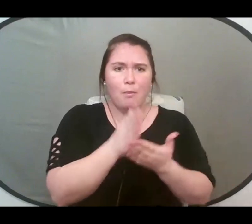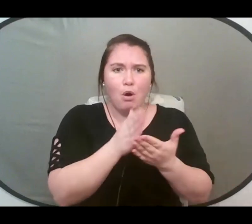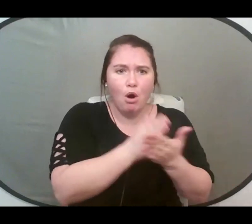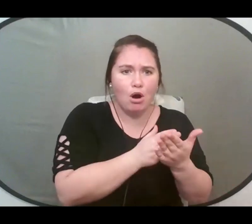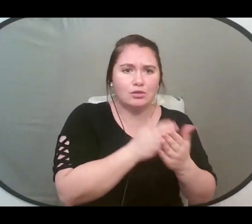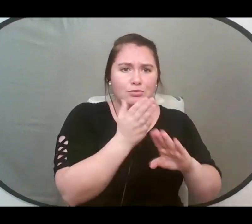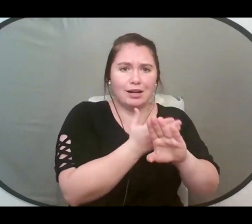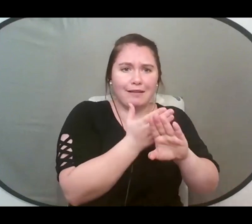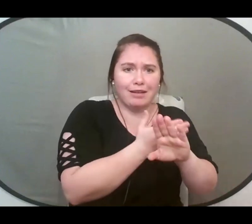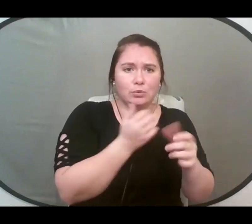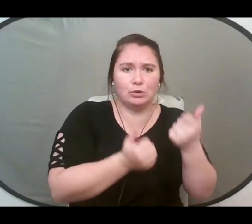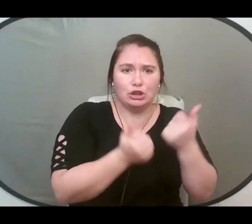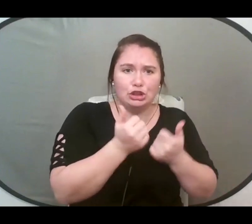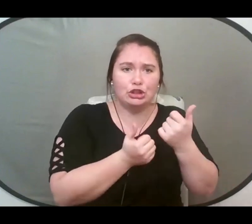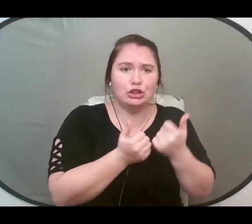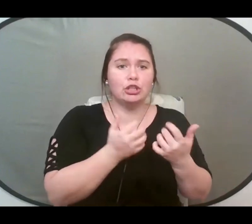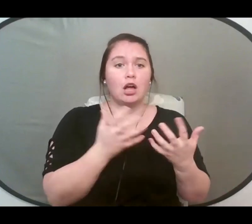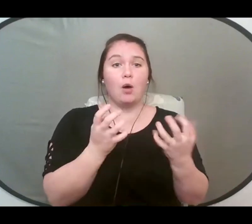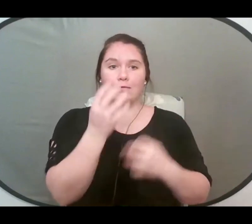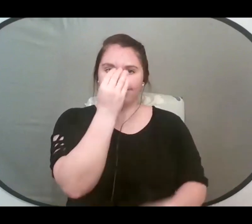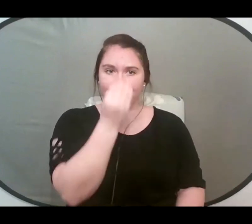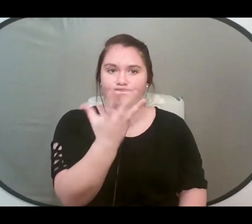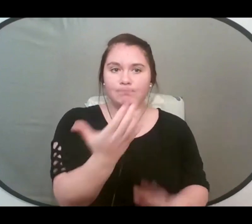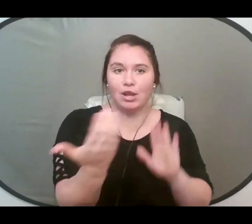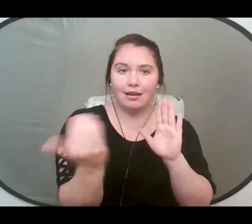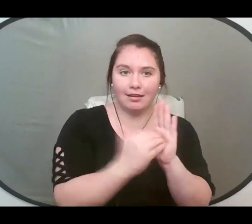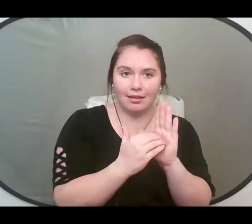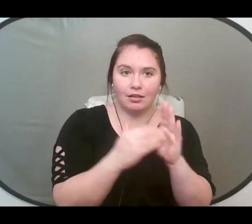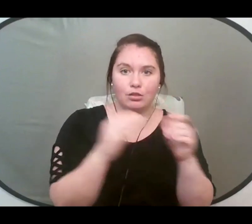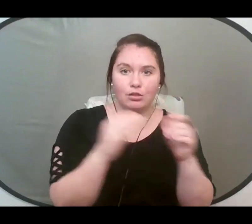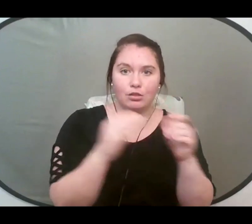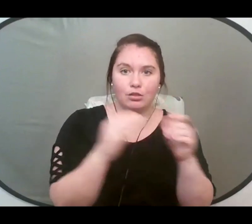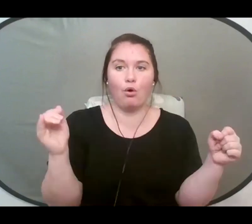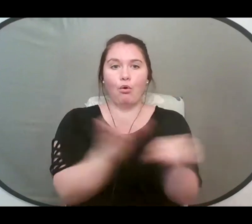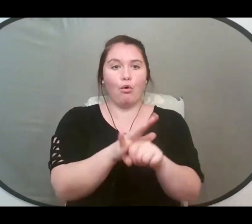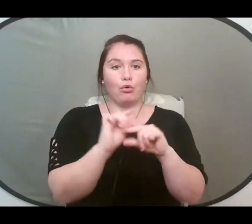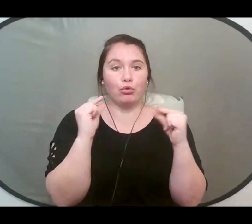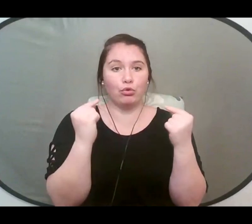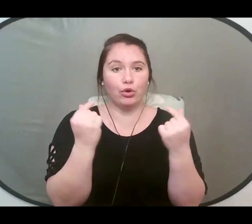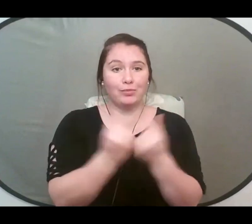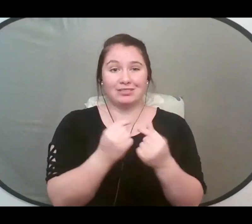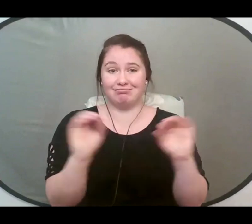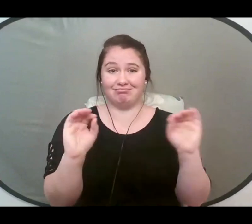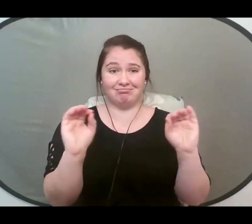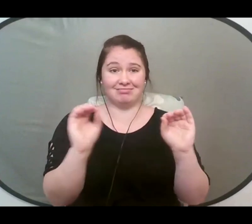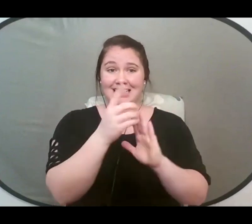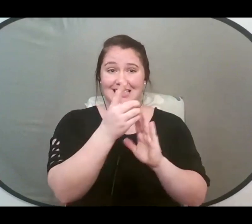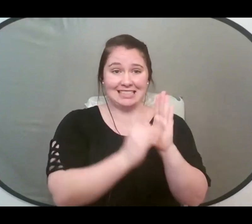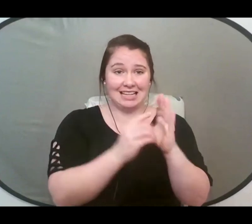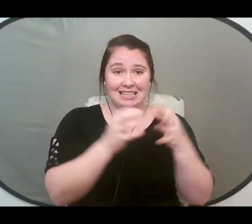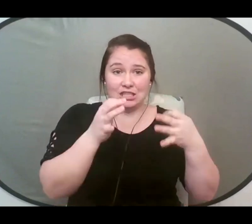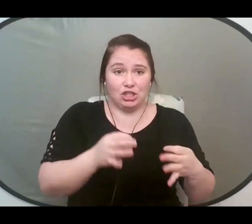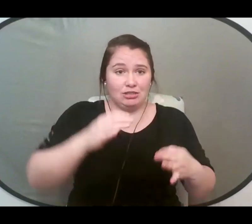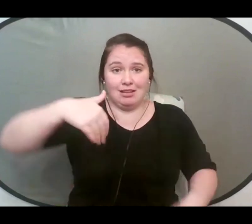wouldn't. And I just want to, reiterate to the whole group that there has not been any design decisions